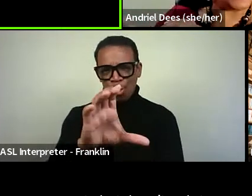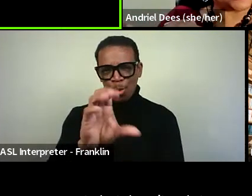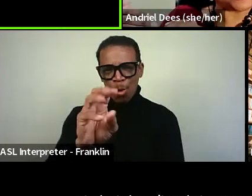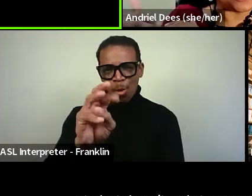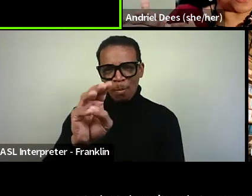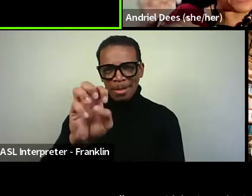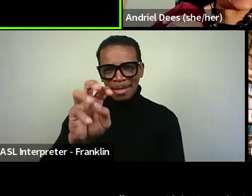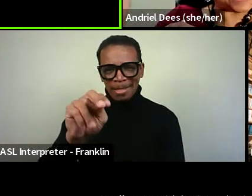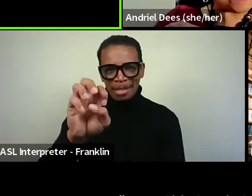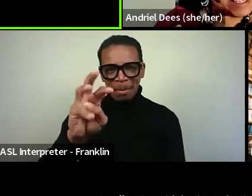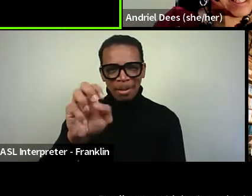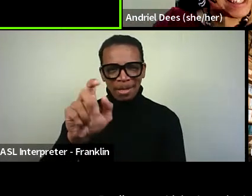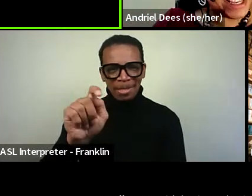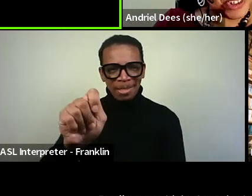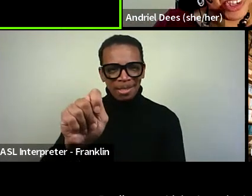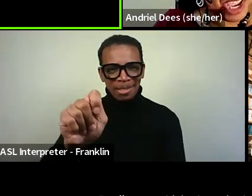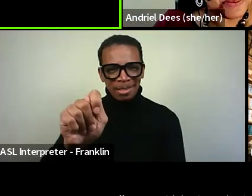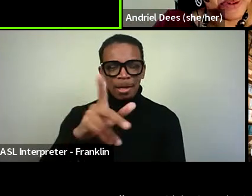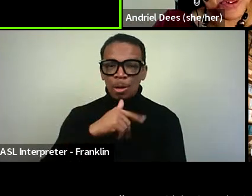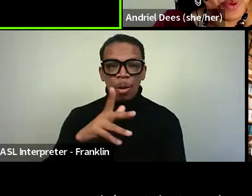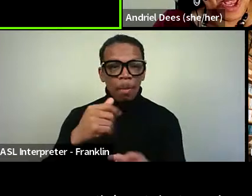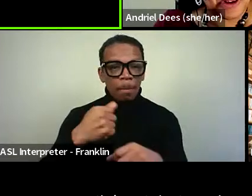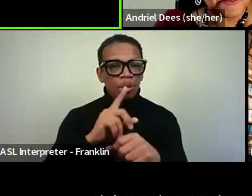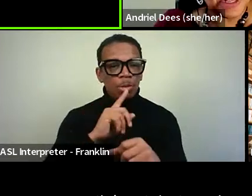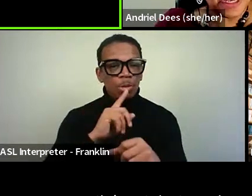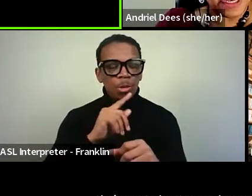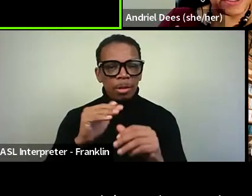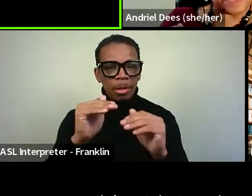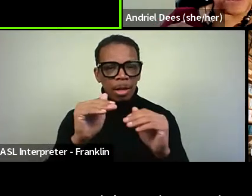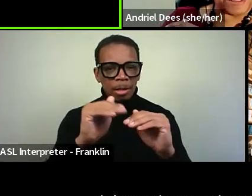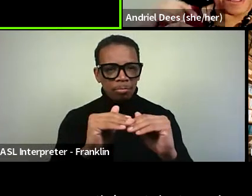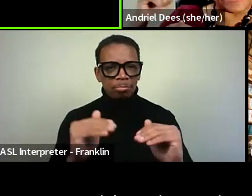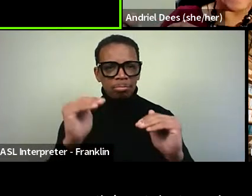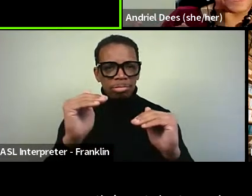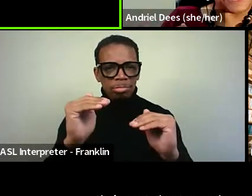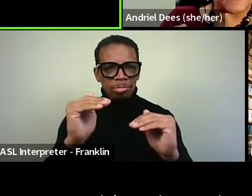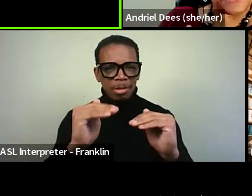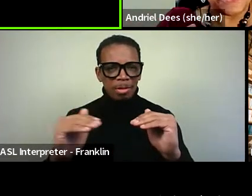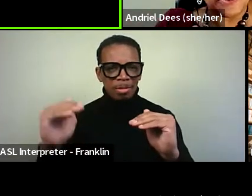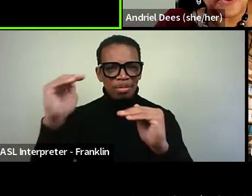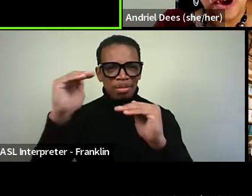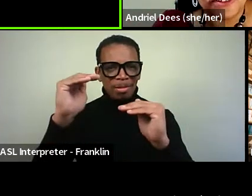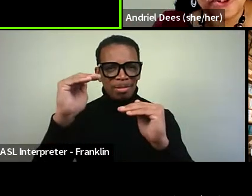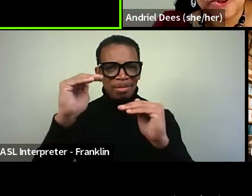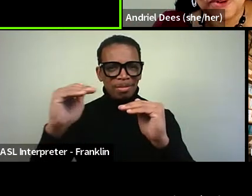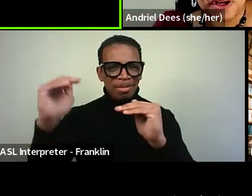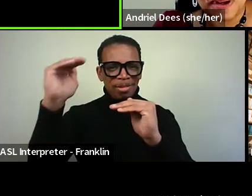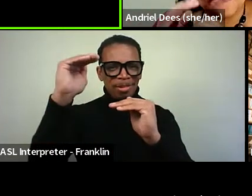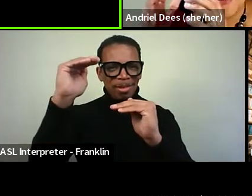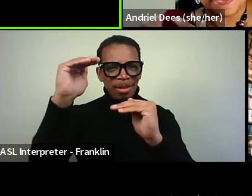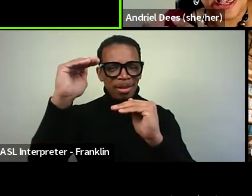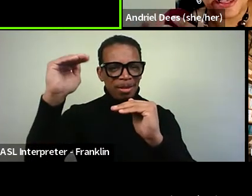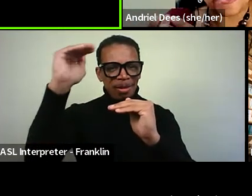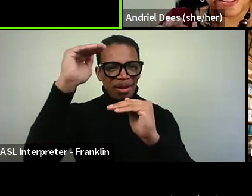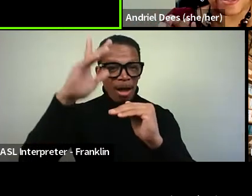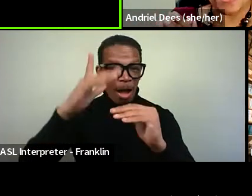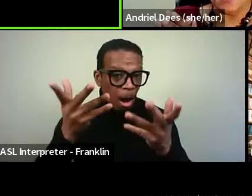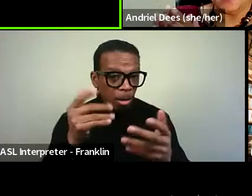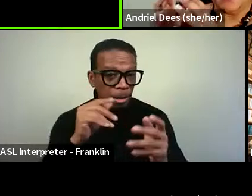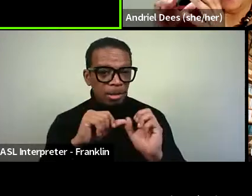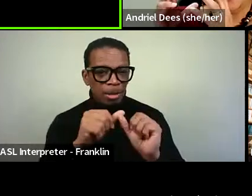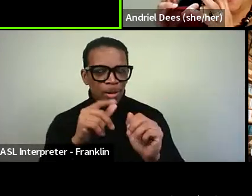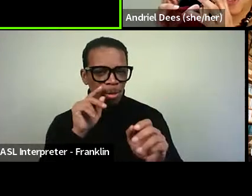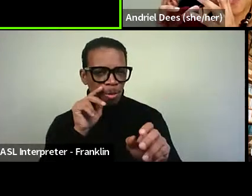we want to make sure that we got them in that next chapter as well. I continue to want to emphasize